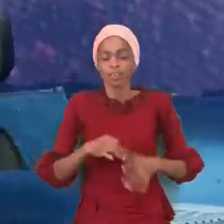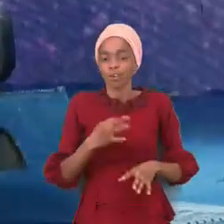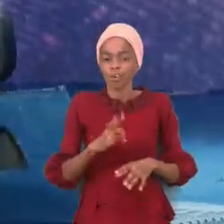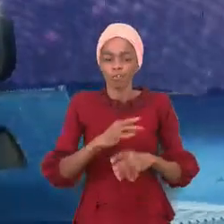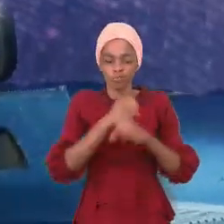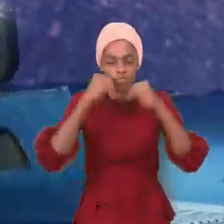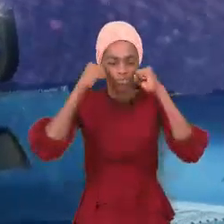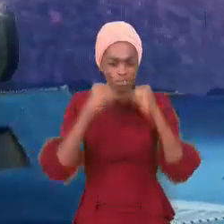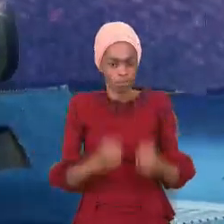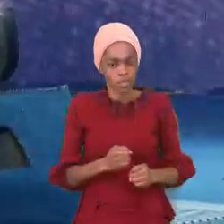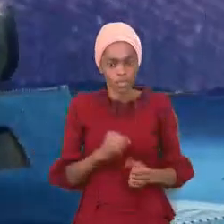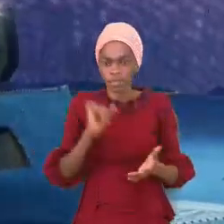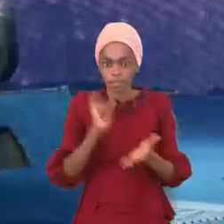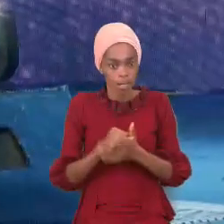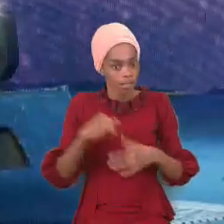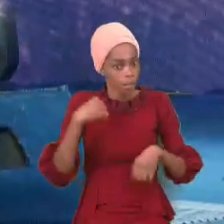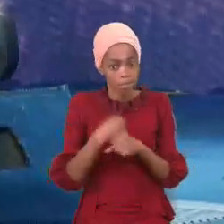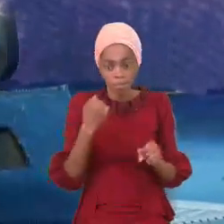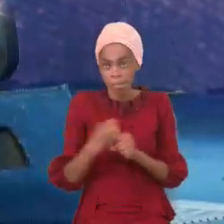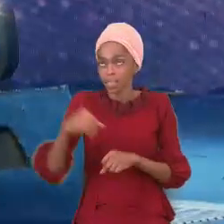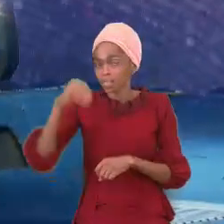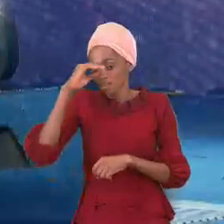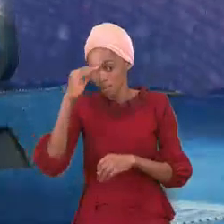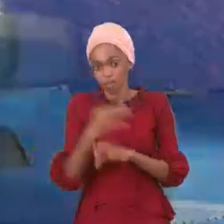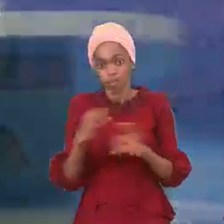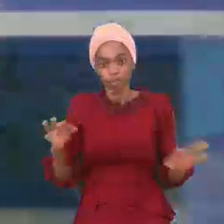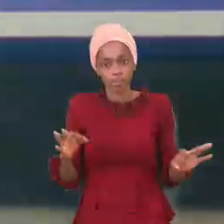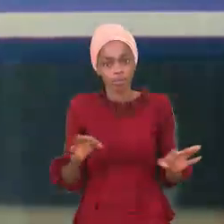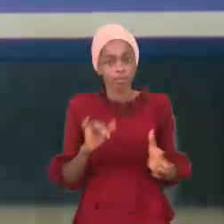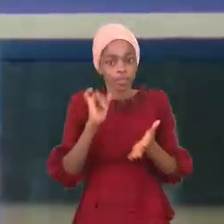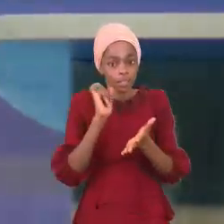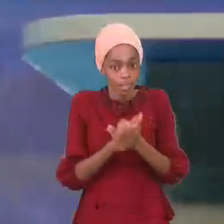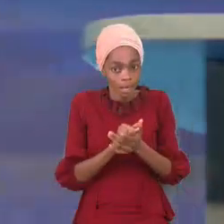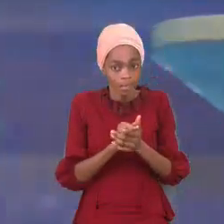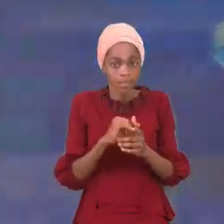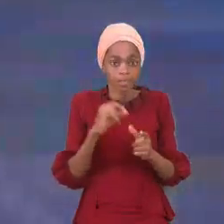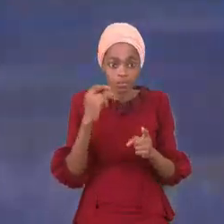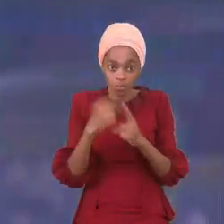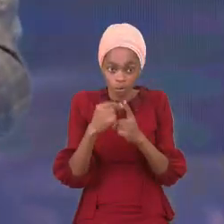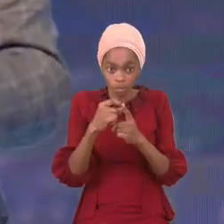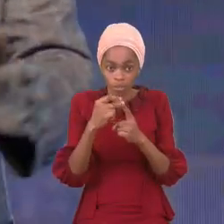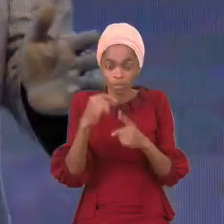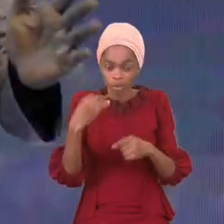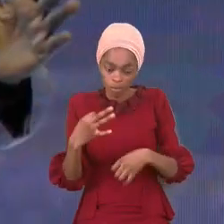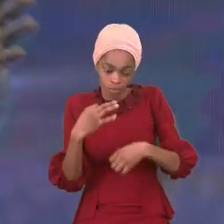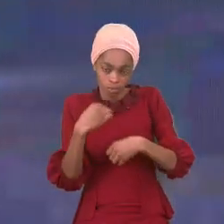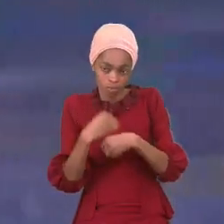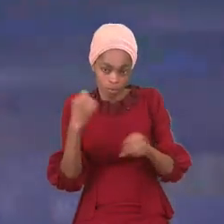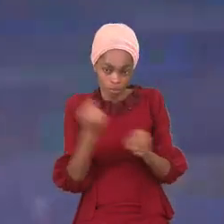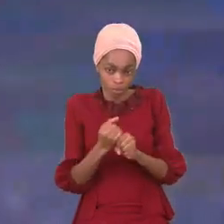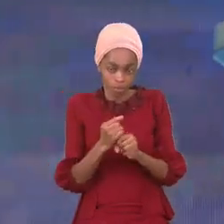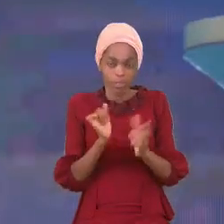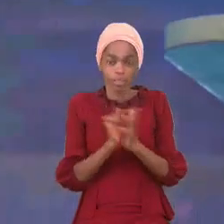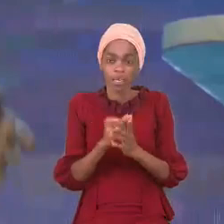free, made him free. Now, that word of creation, that